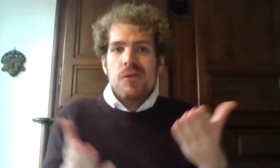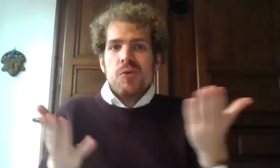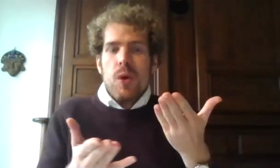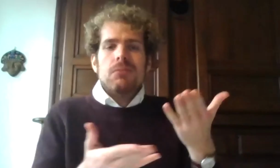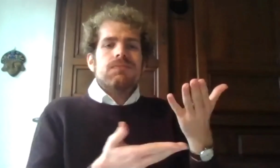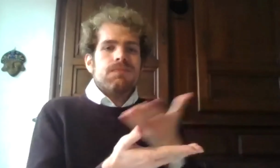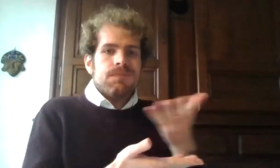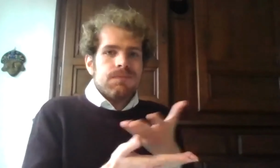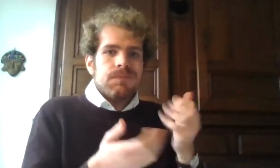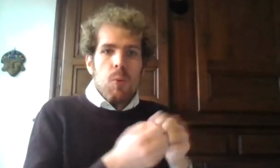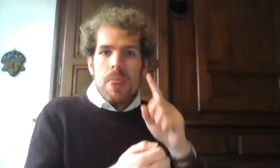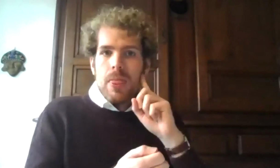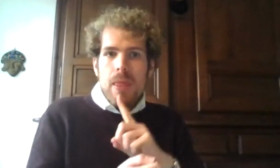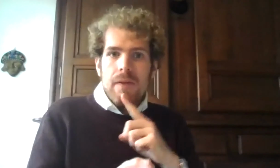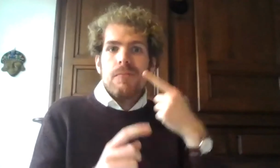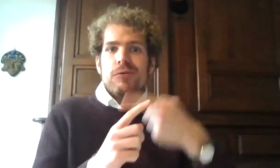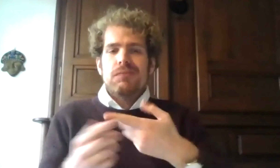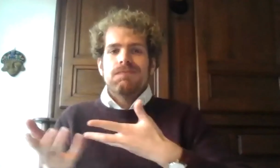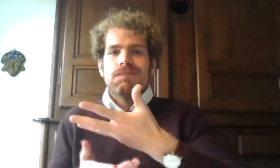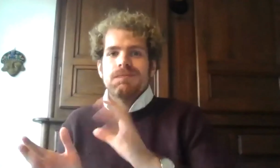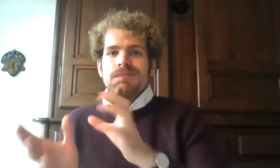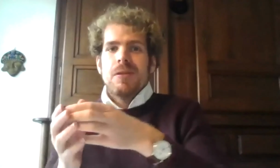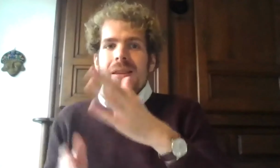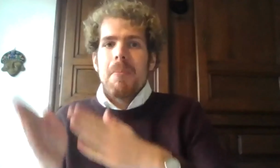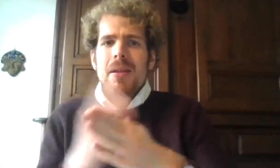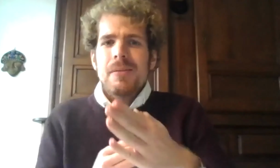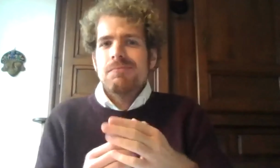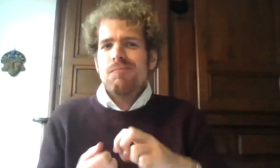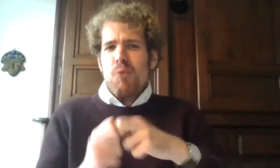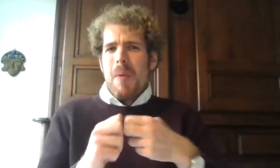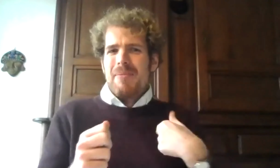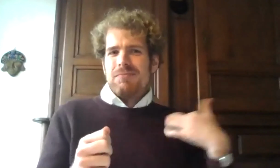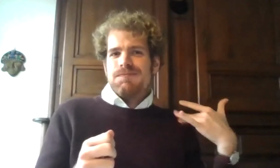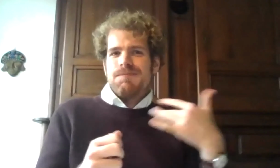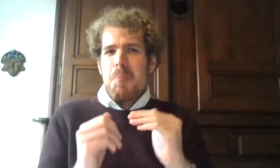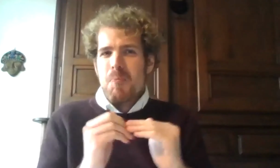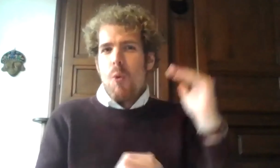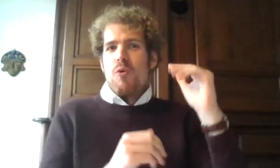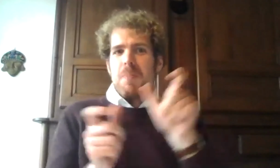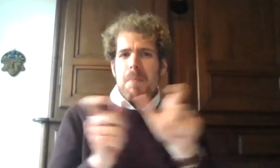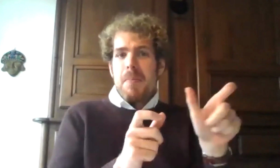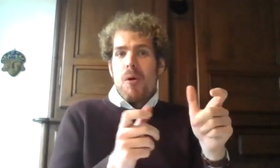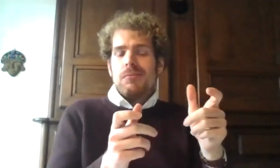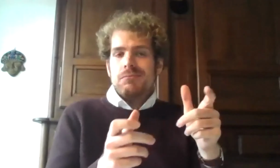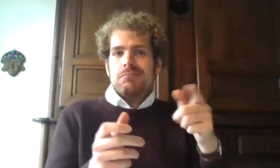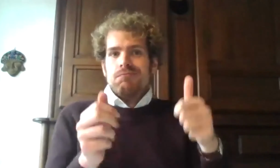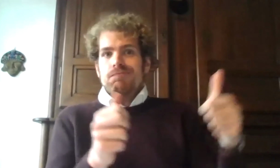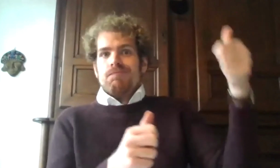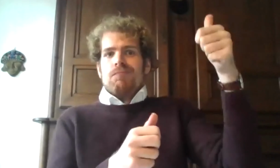is, these people that are making the decisions, people that are interacting with deaf people and the disability